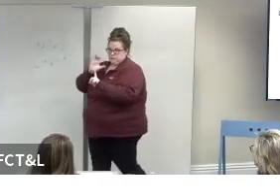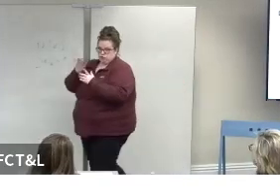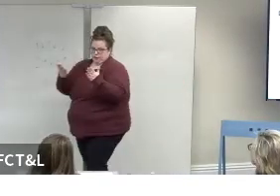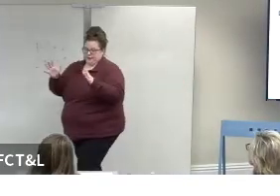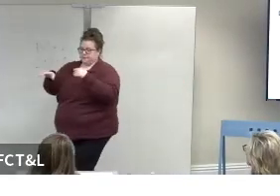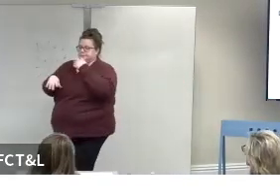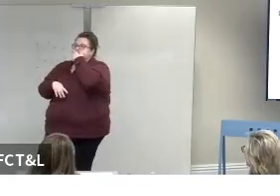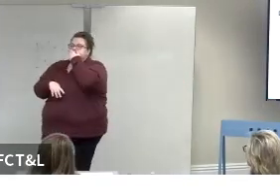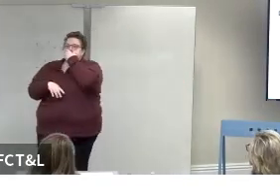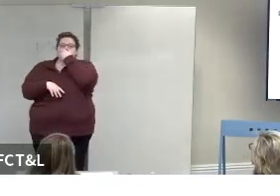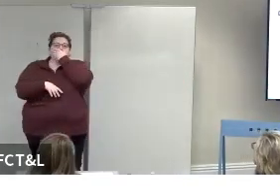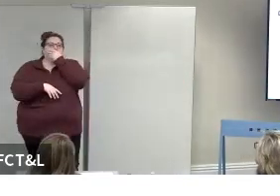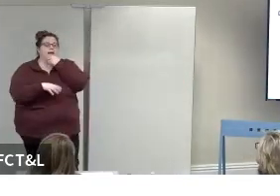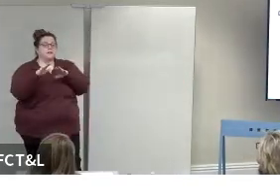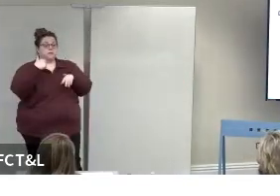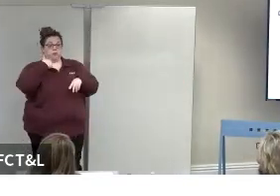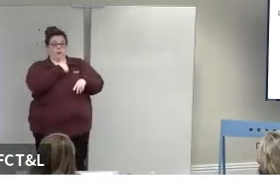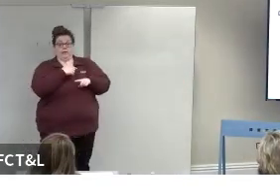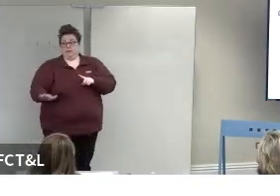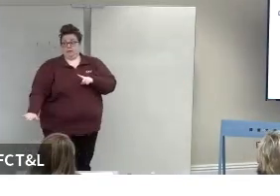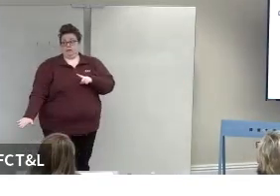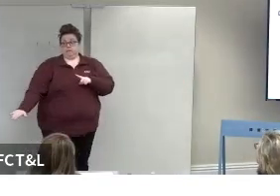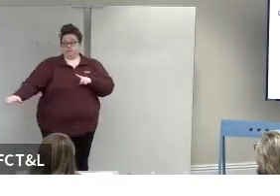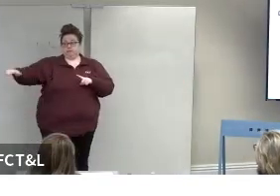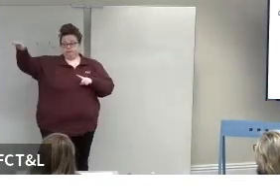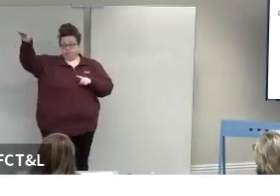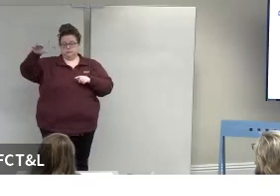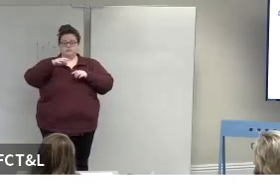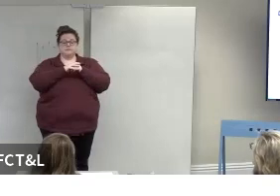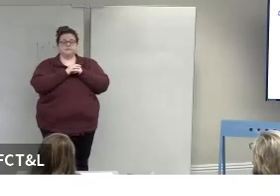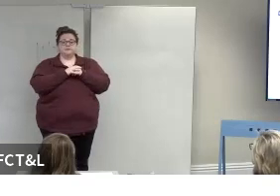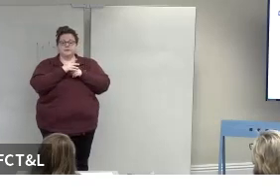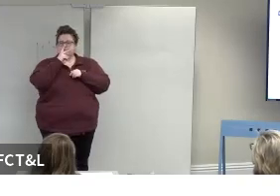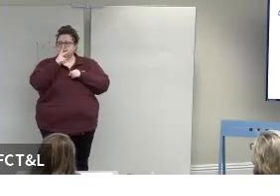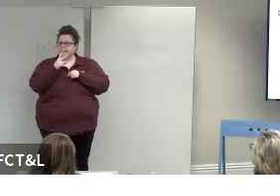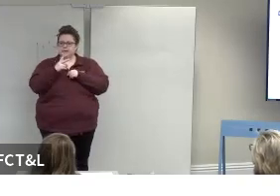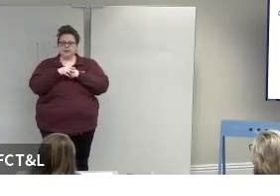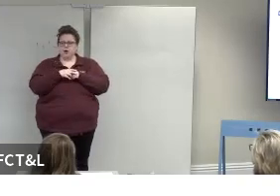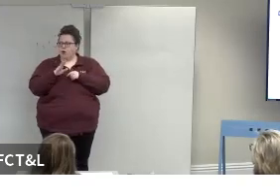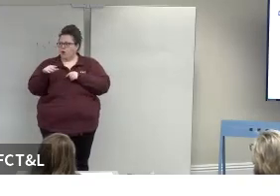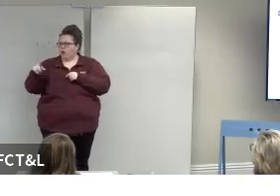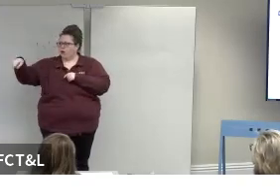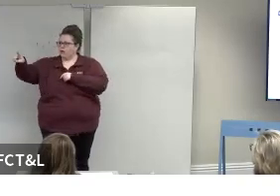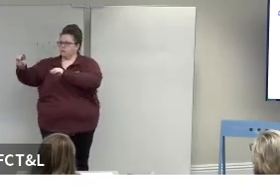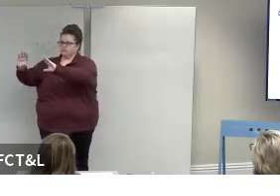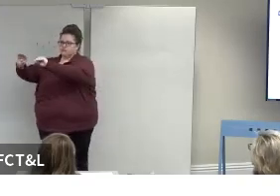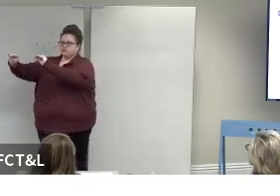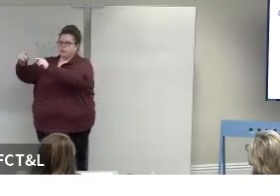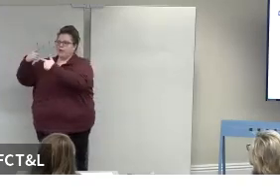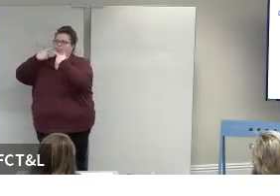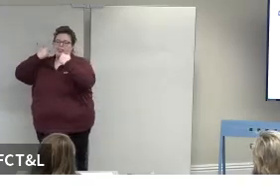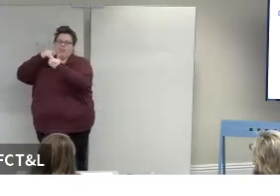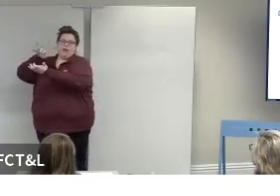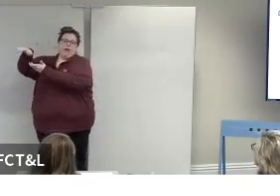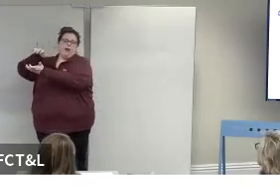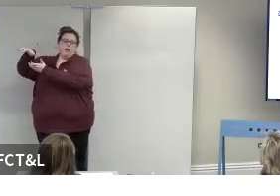Okay, this is a cultural thing that happens culturally. When I was growing up, I would